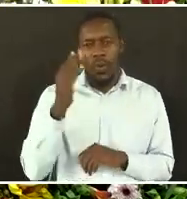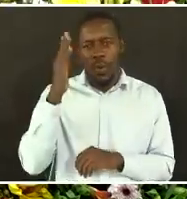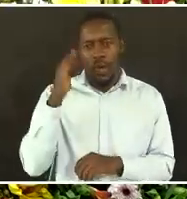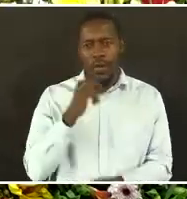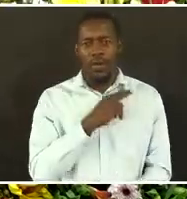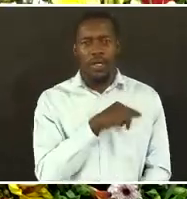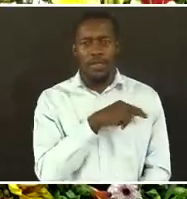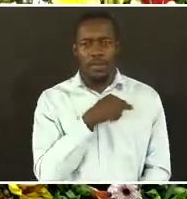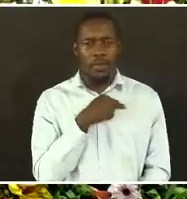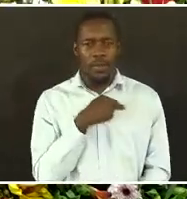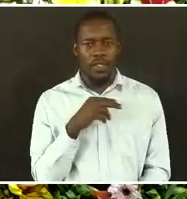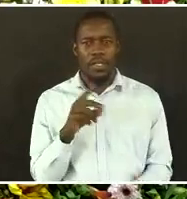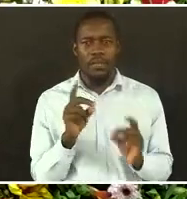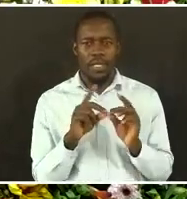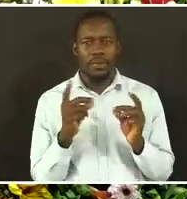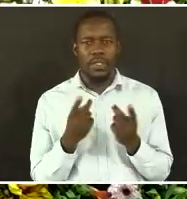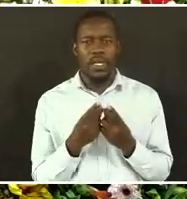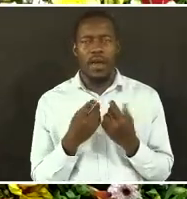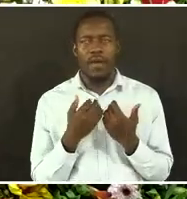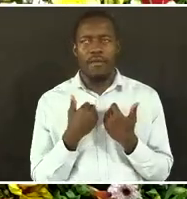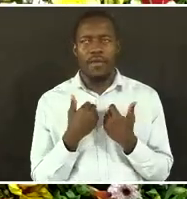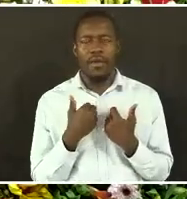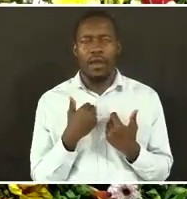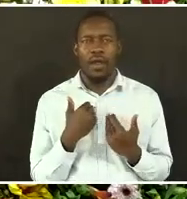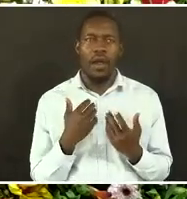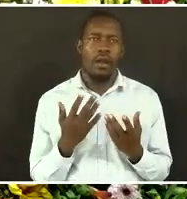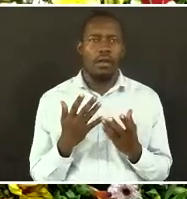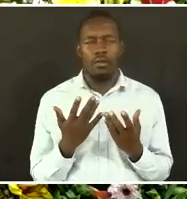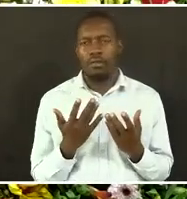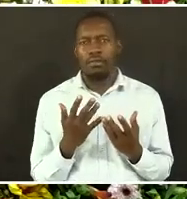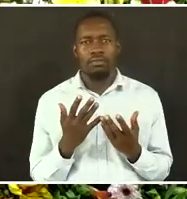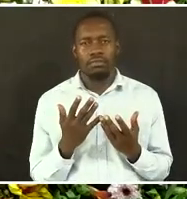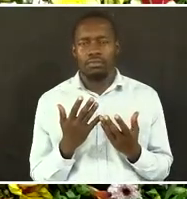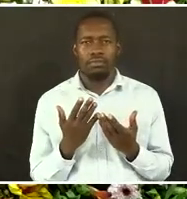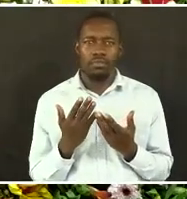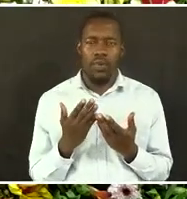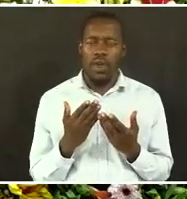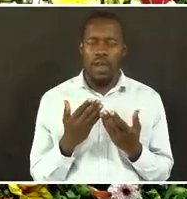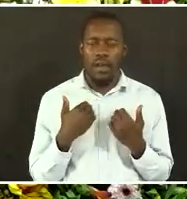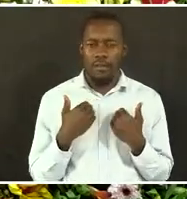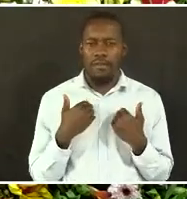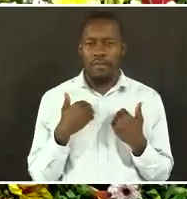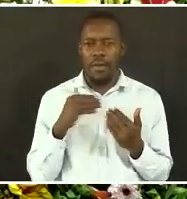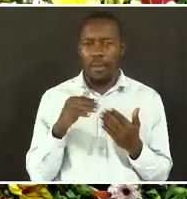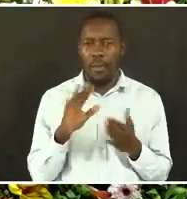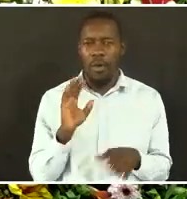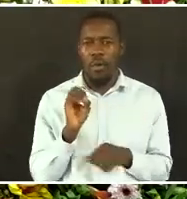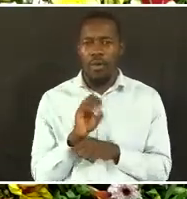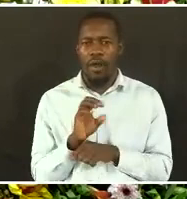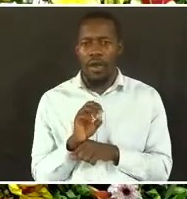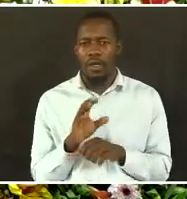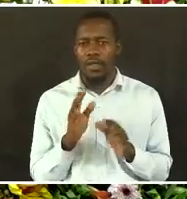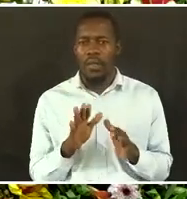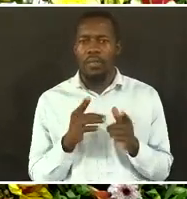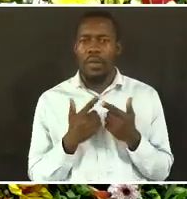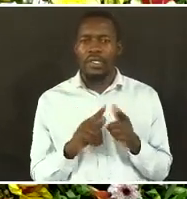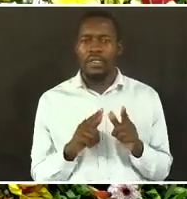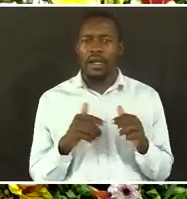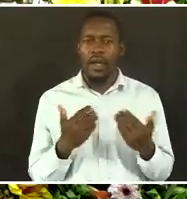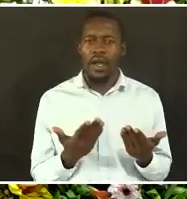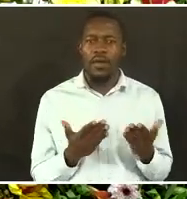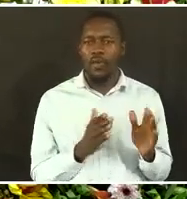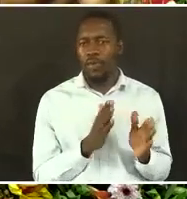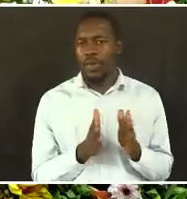chaplaincy has a component of counseling. So how do we prepare ourselves even when we go